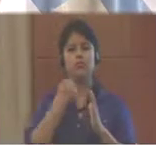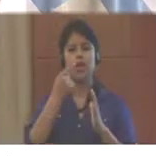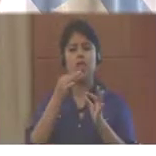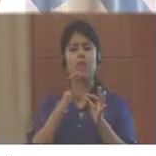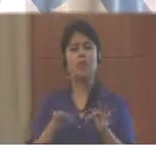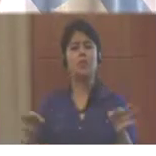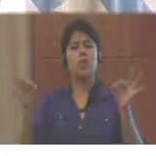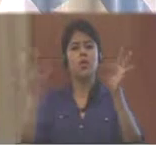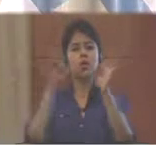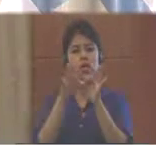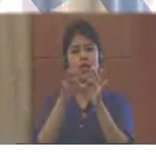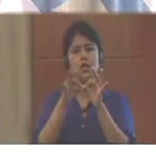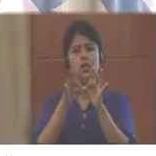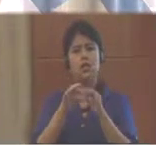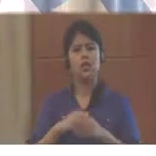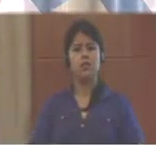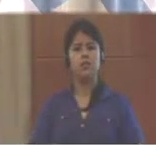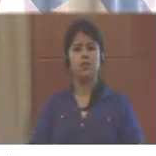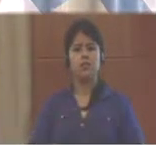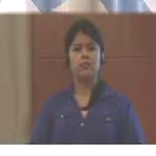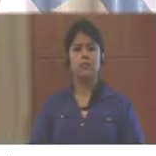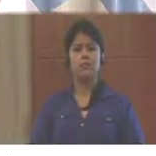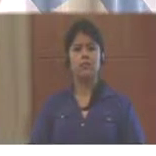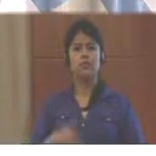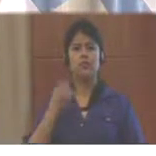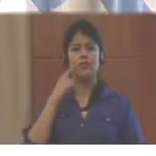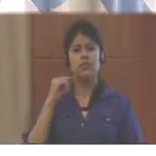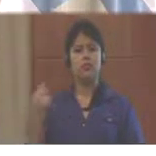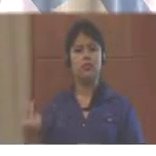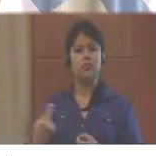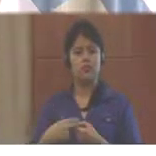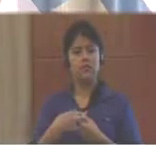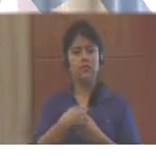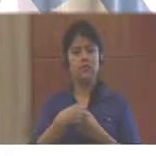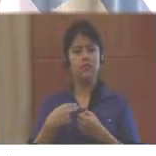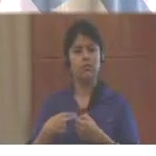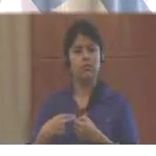is to highlight underscore the importance